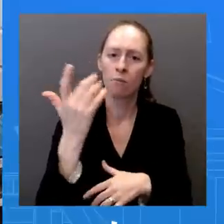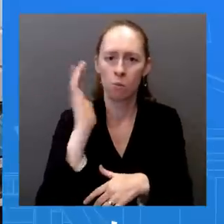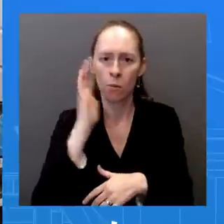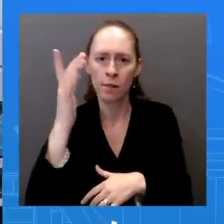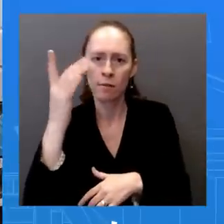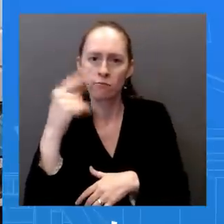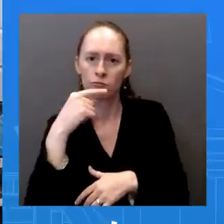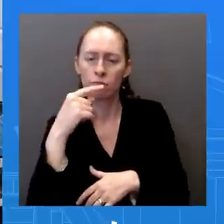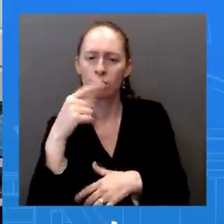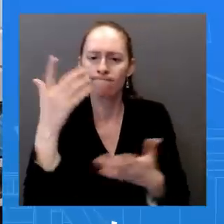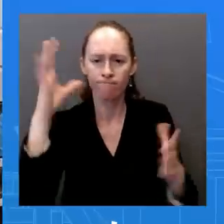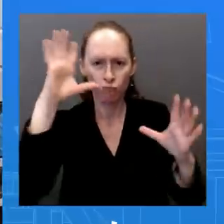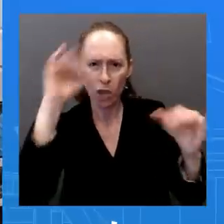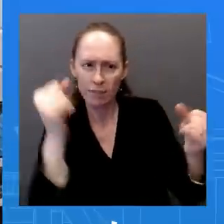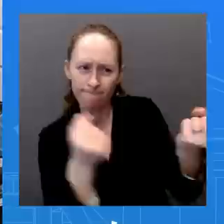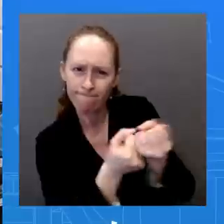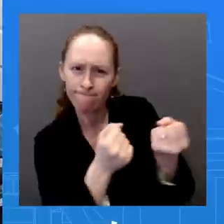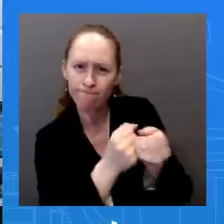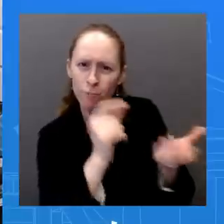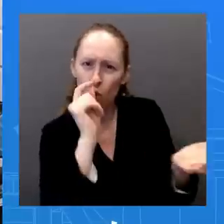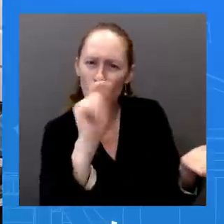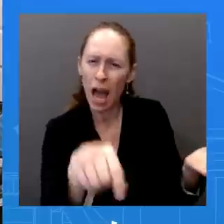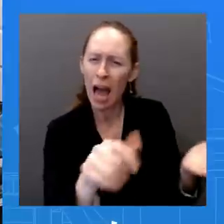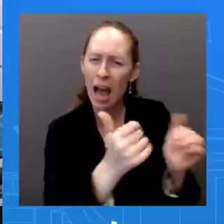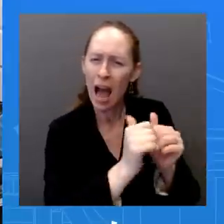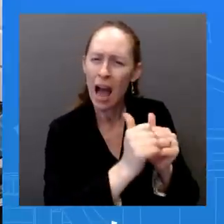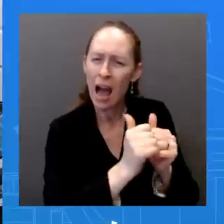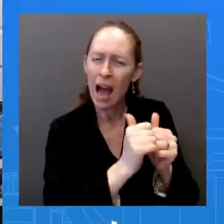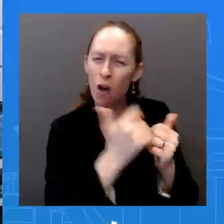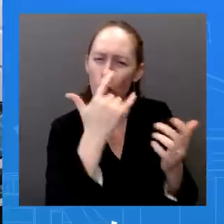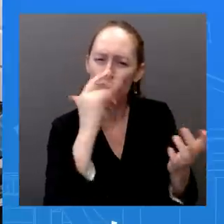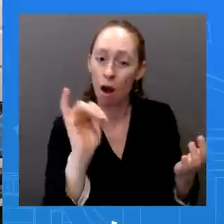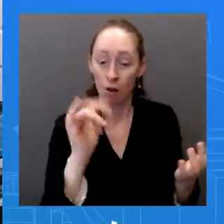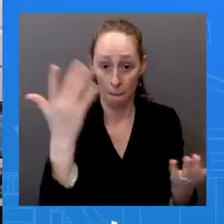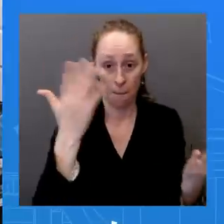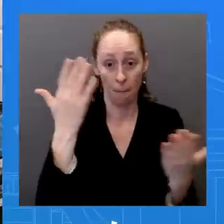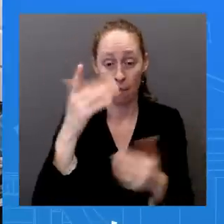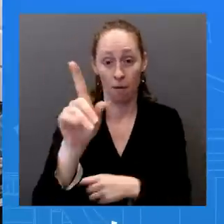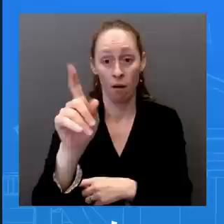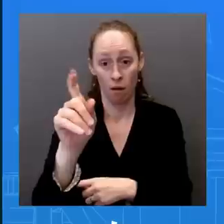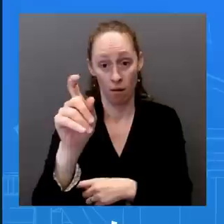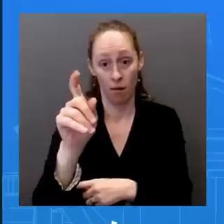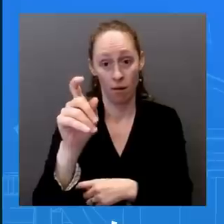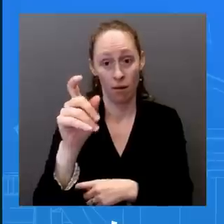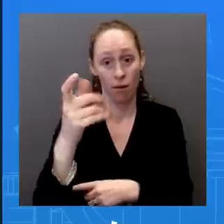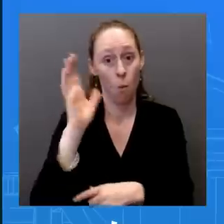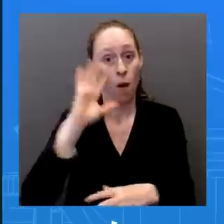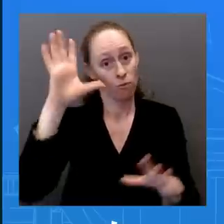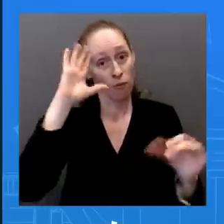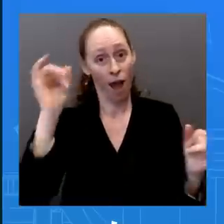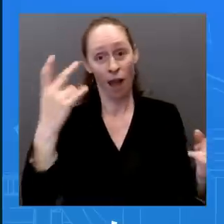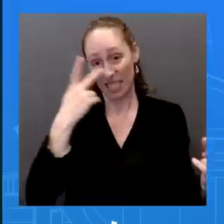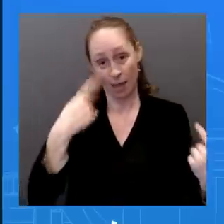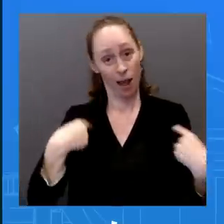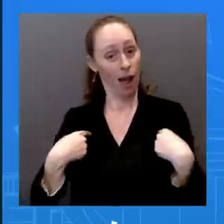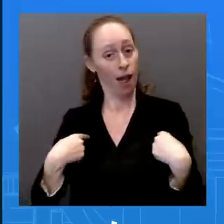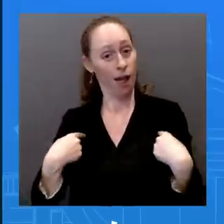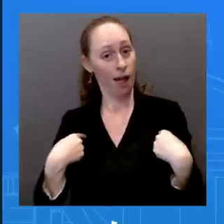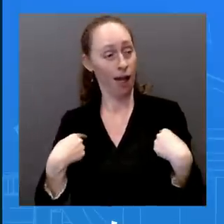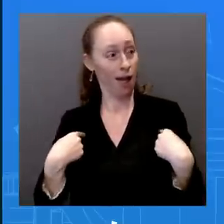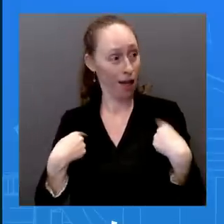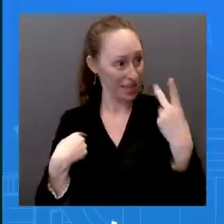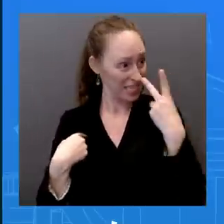mean, how will it be employed for his purposes or for the U.S.? It will feature prominently in his